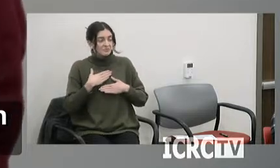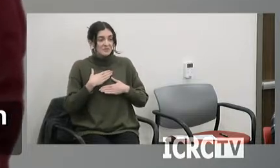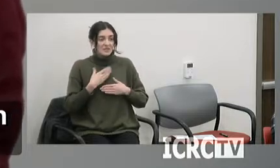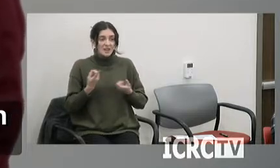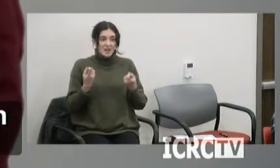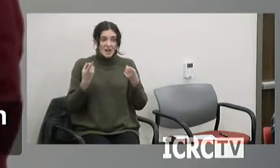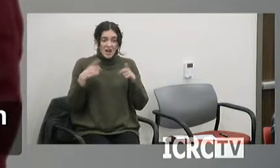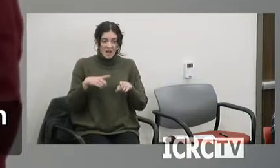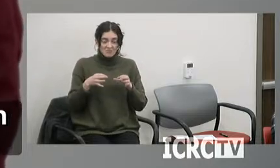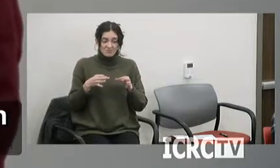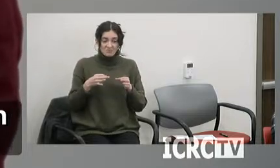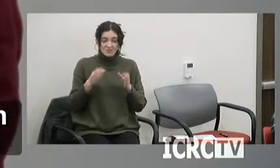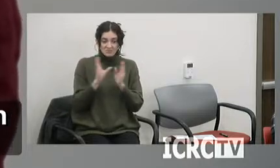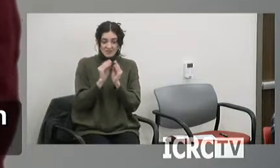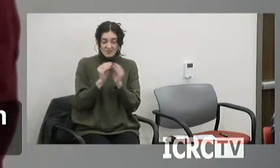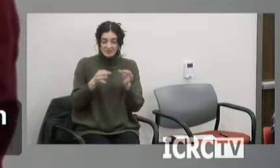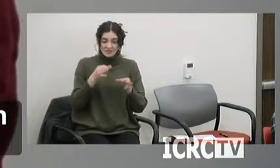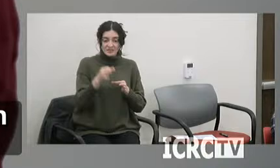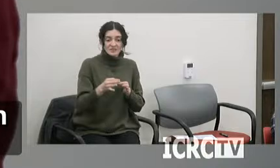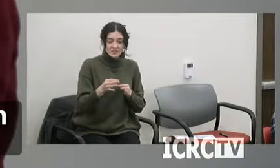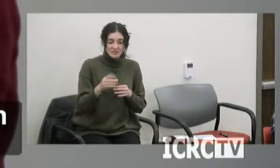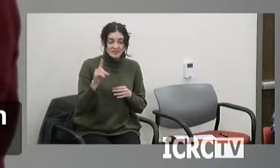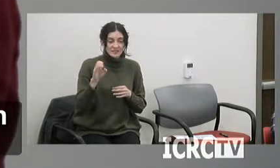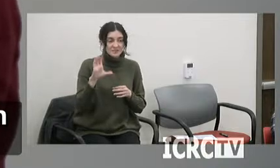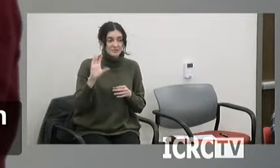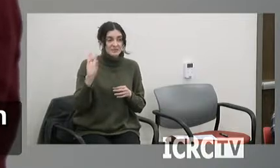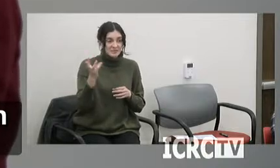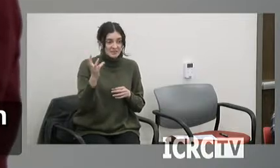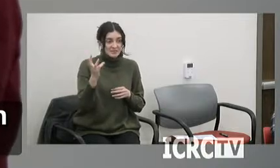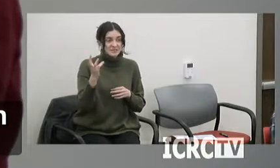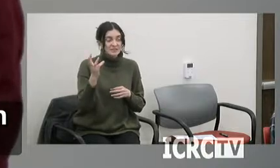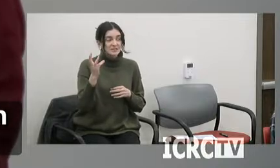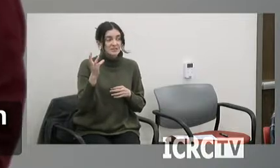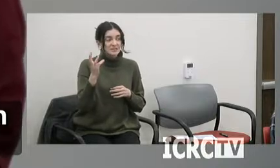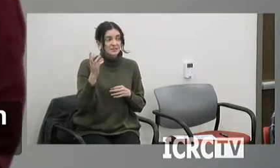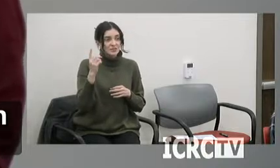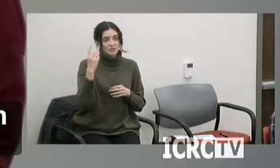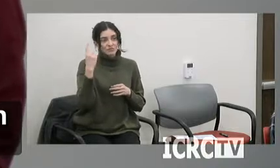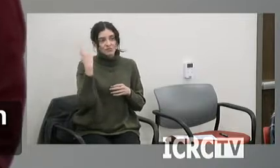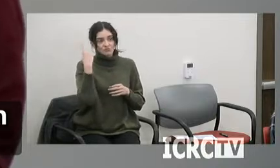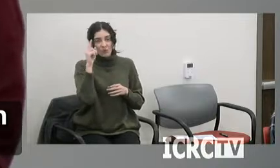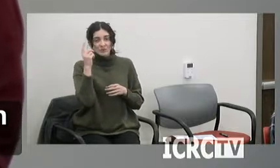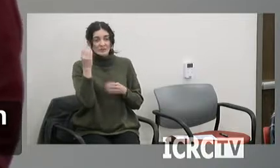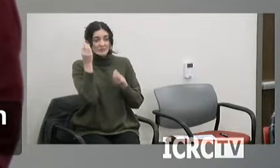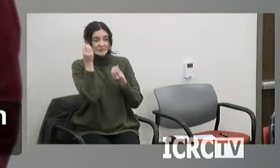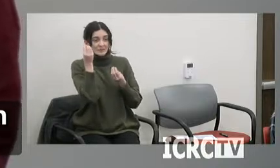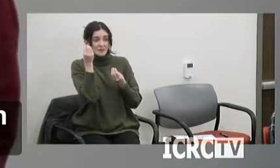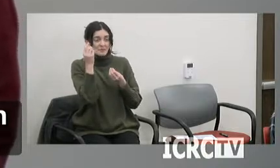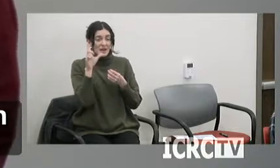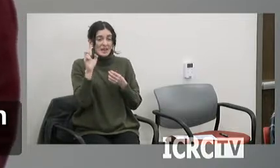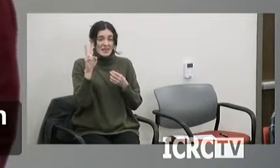6th to allow our committee members to hear the board discussion on when or if another levy would be on the ballot.